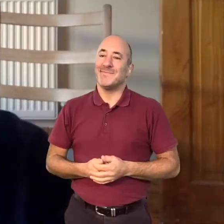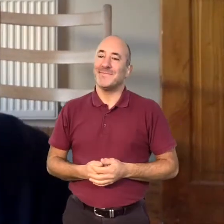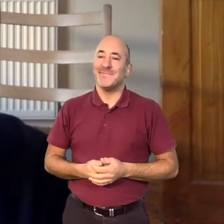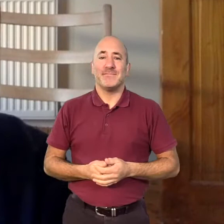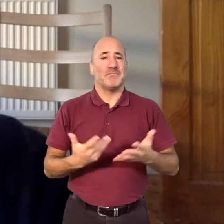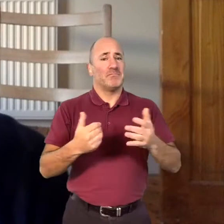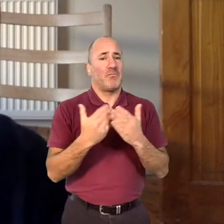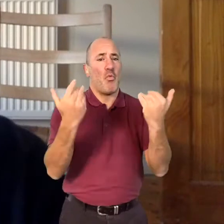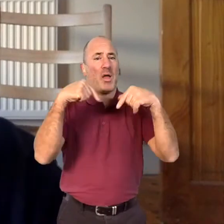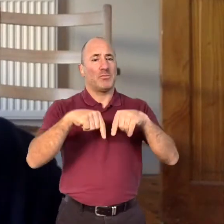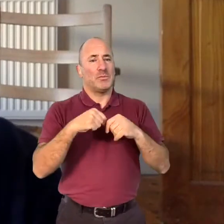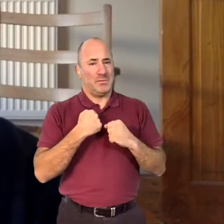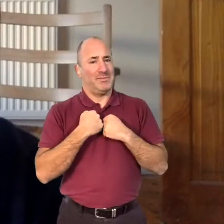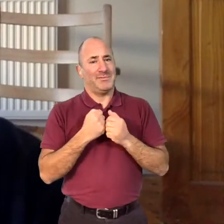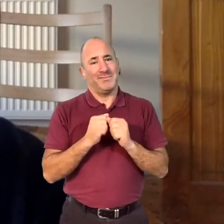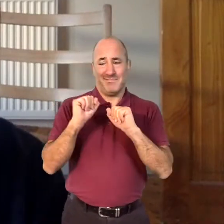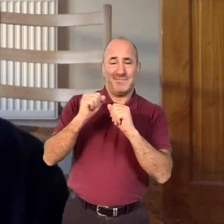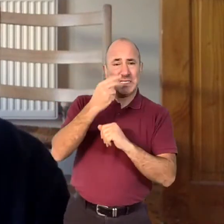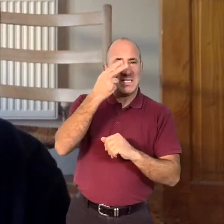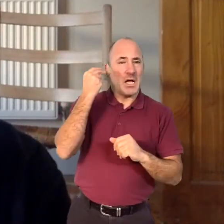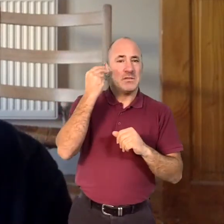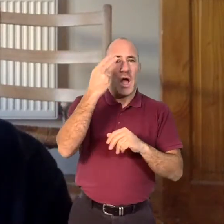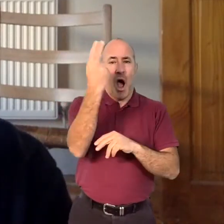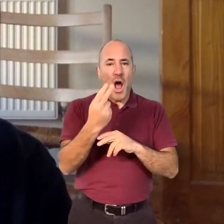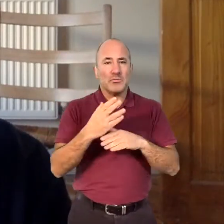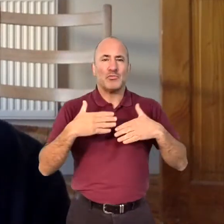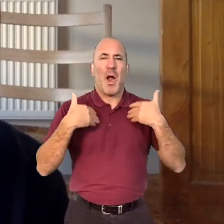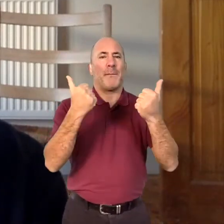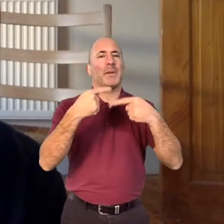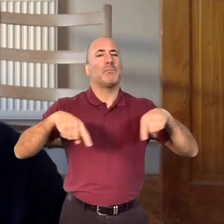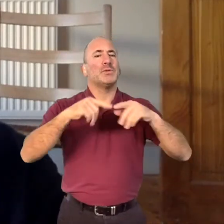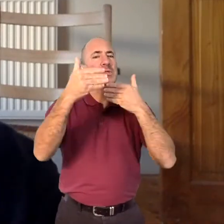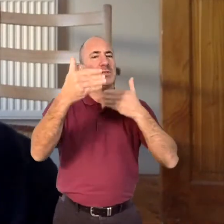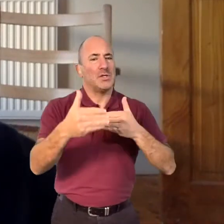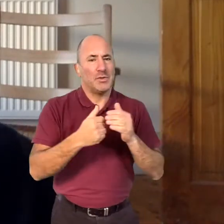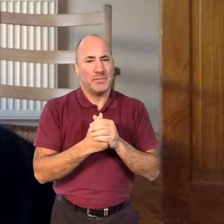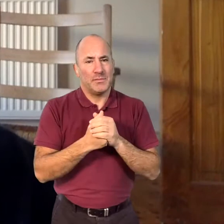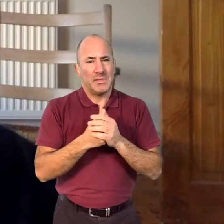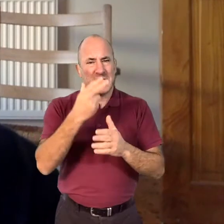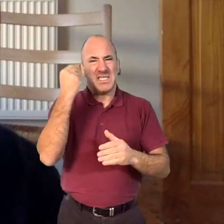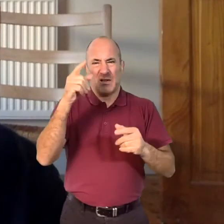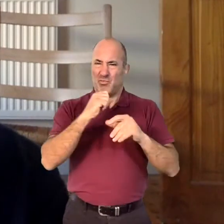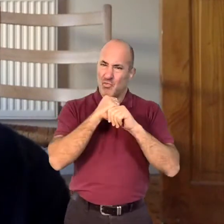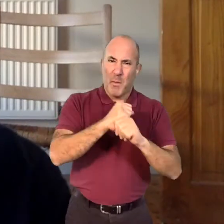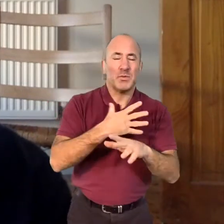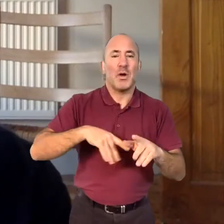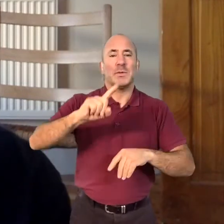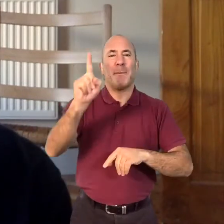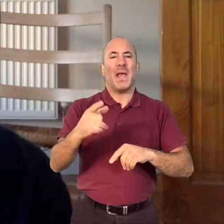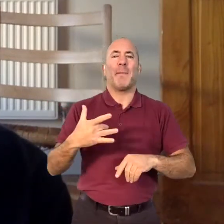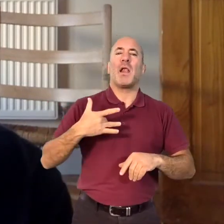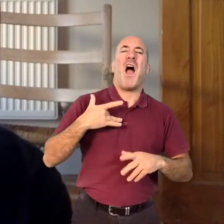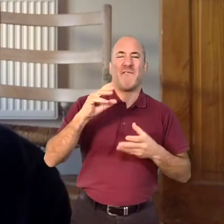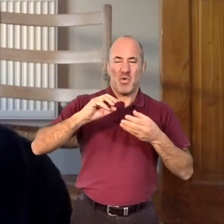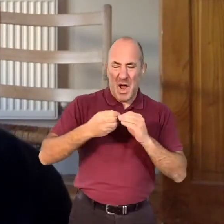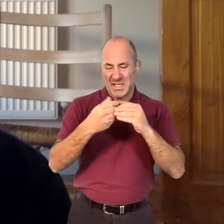And I'd like to welcome you to my Sense Arts and Wellbeing music session. Sense are committed to people